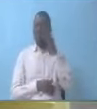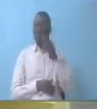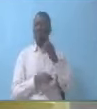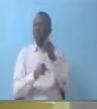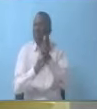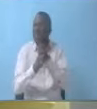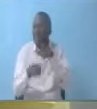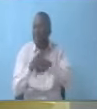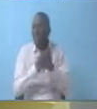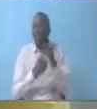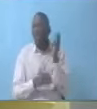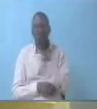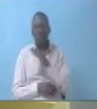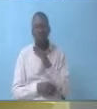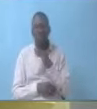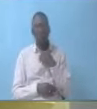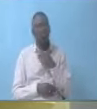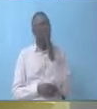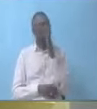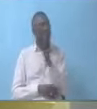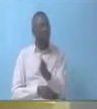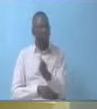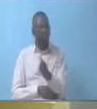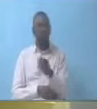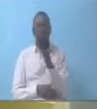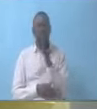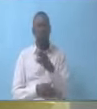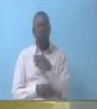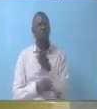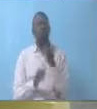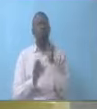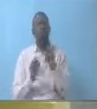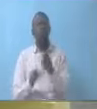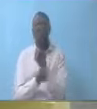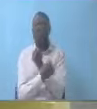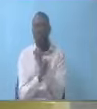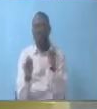that the truth did not save me. Mangom Sise picked that